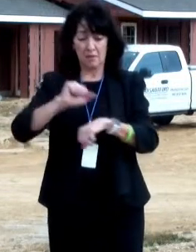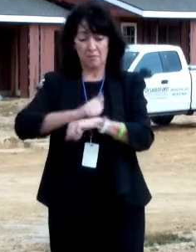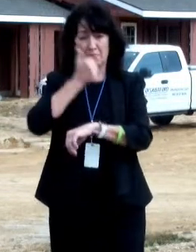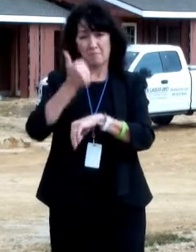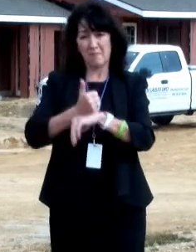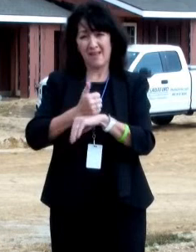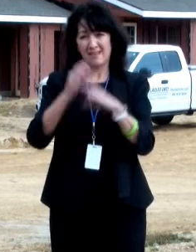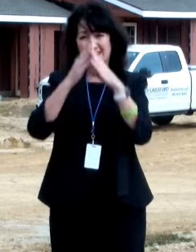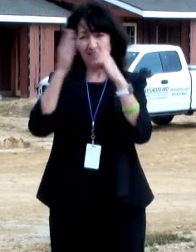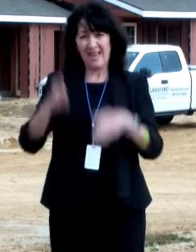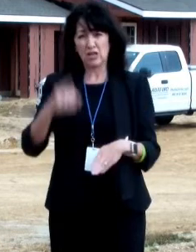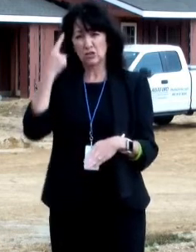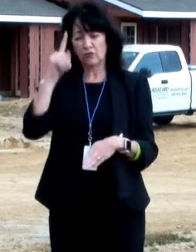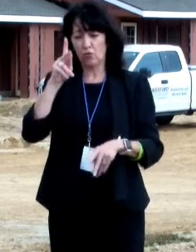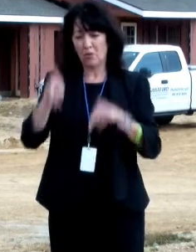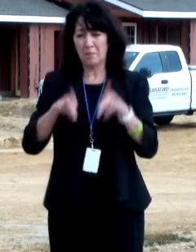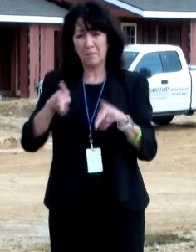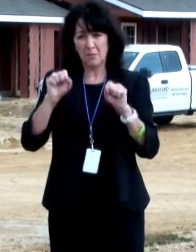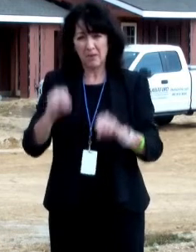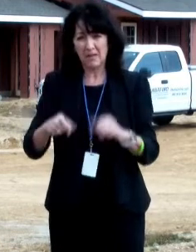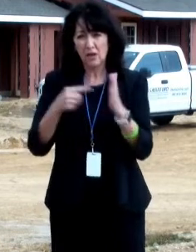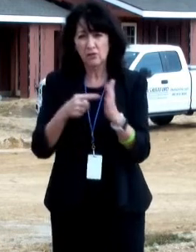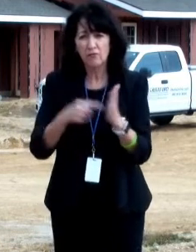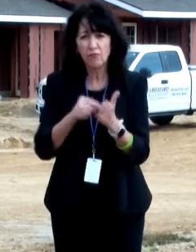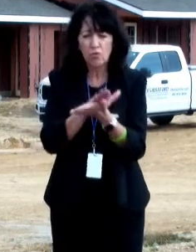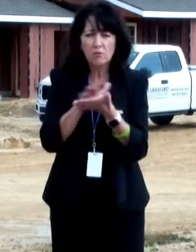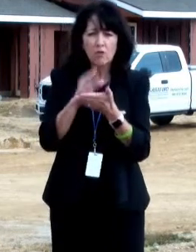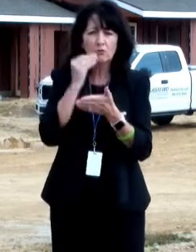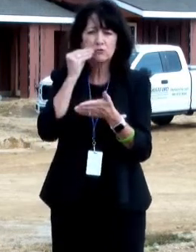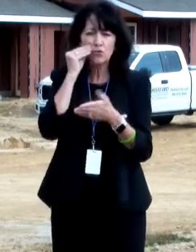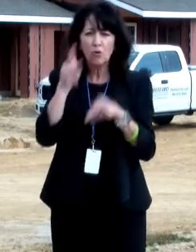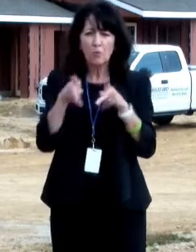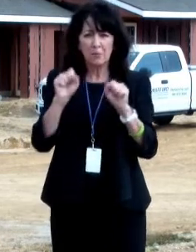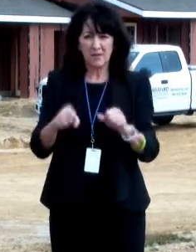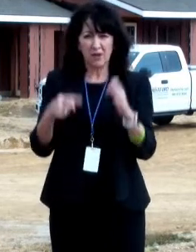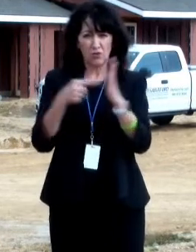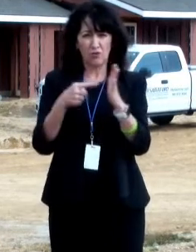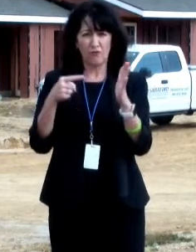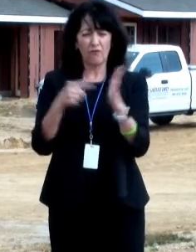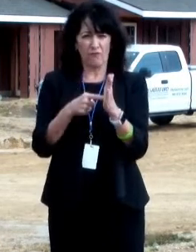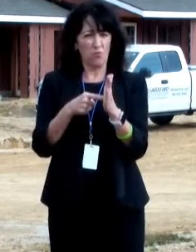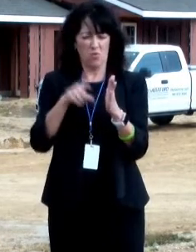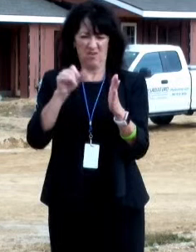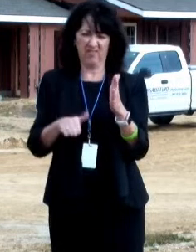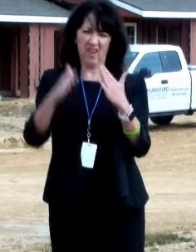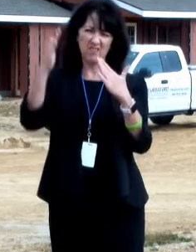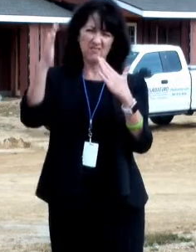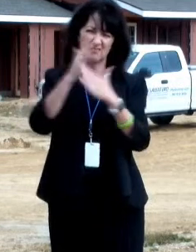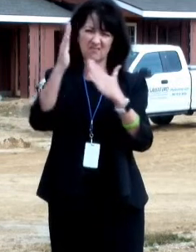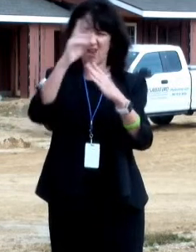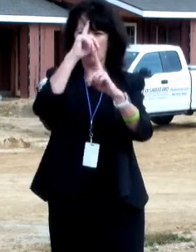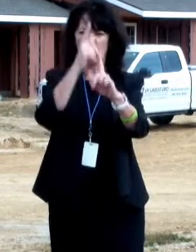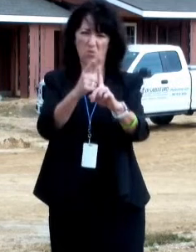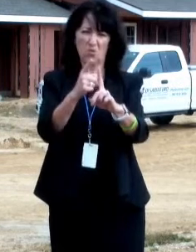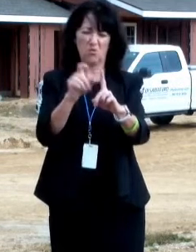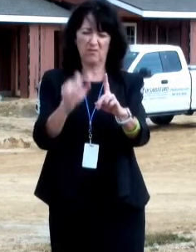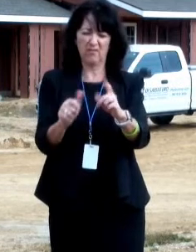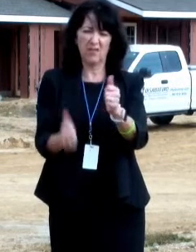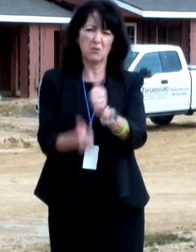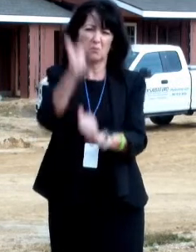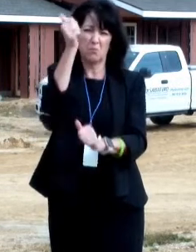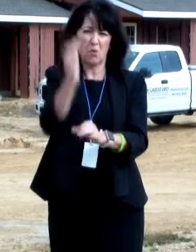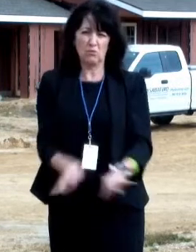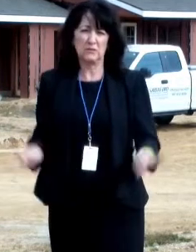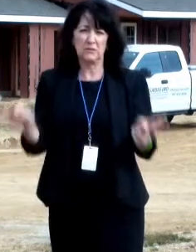sanitary, affordable housing. It's a foundation on which you can build a family. It's a foundation on which you can build